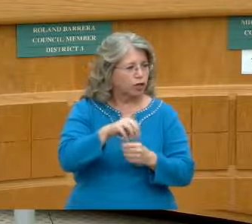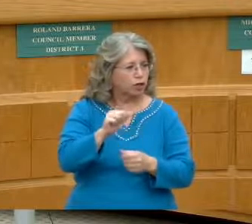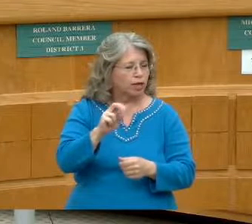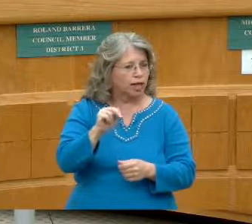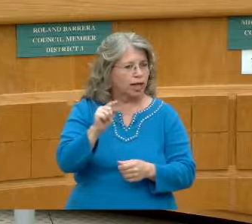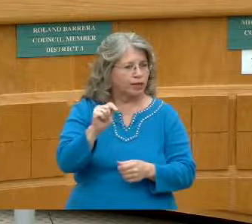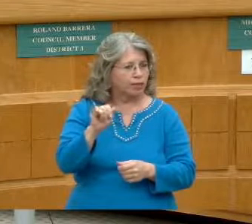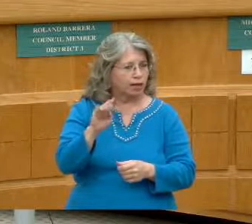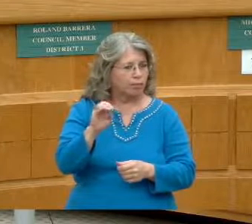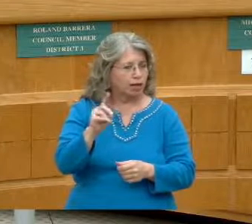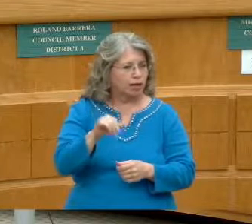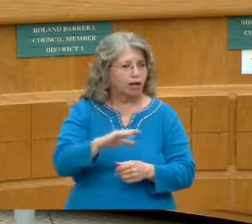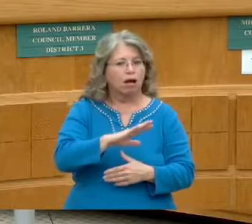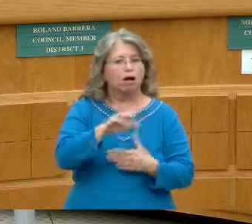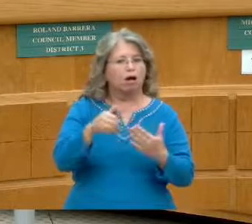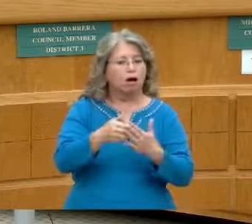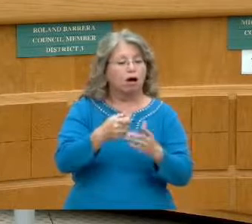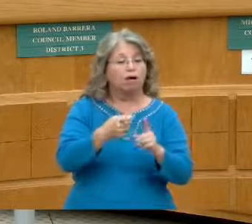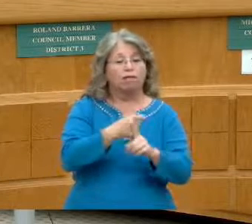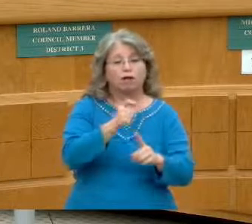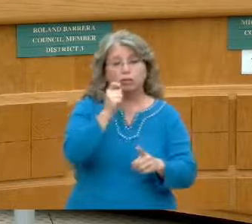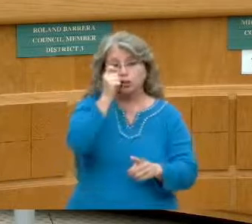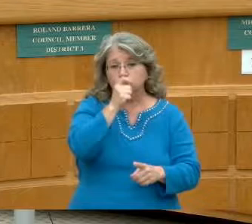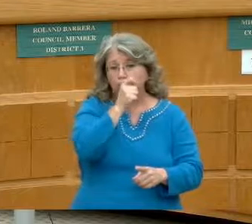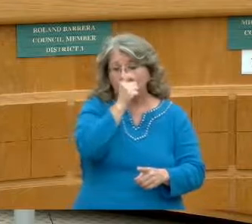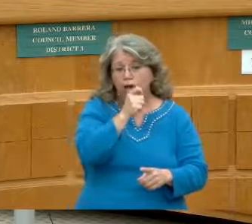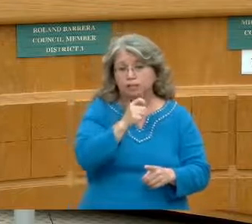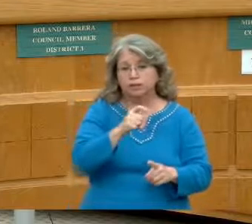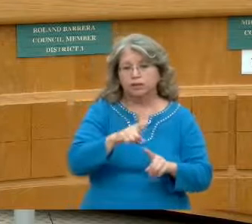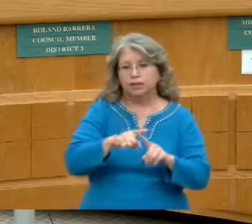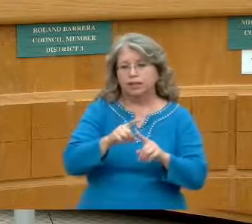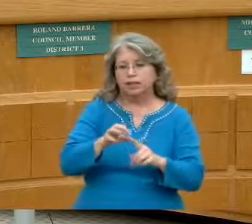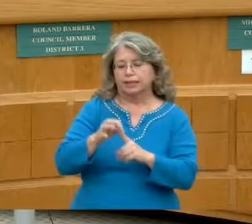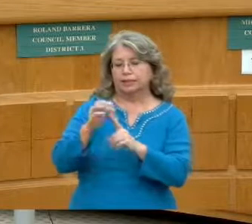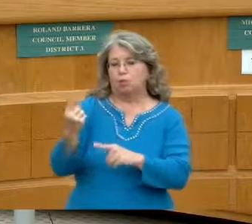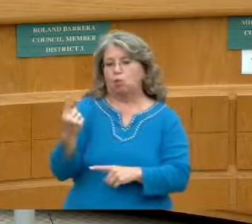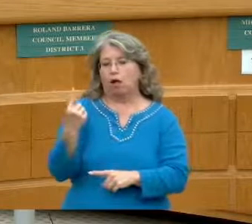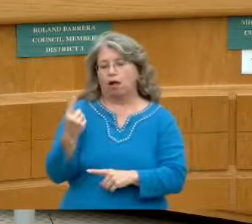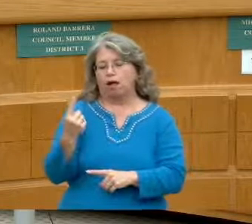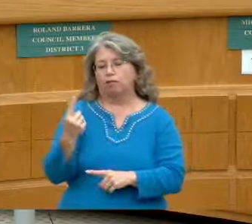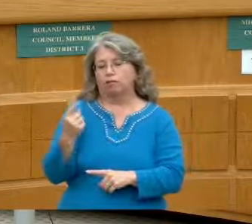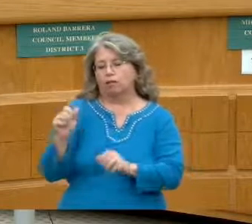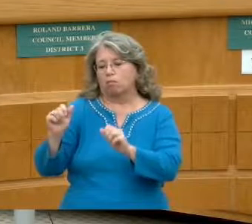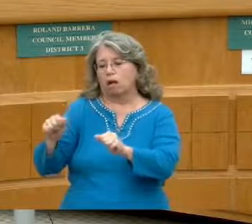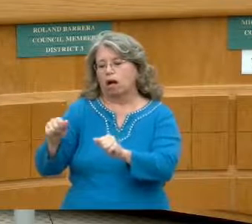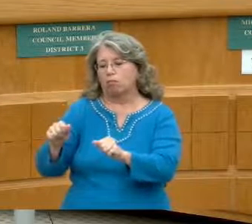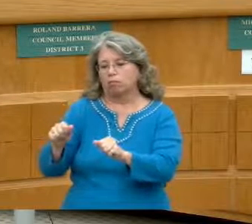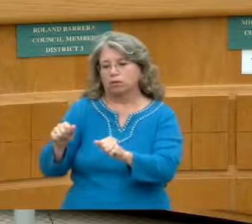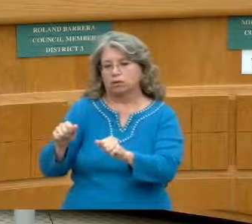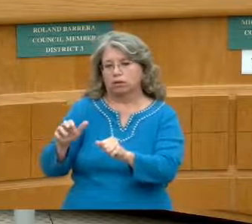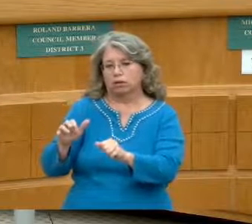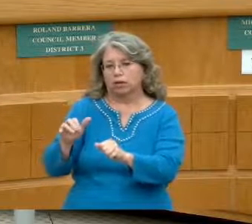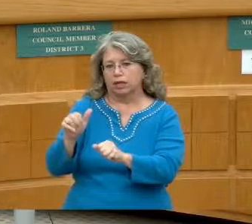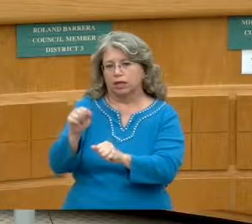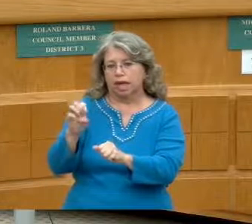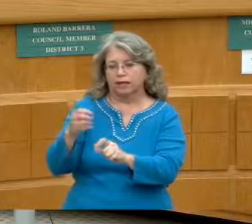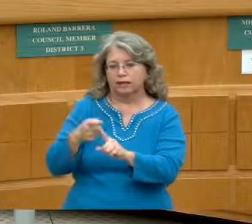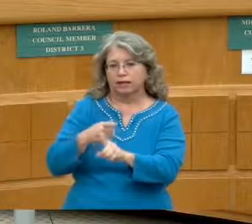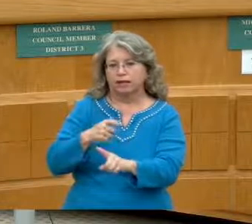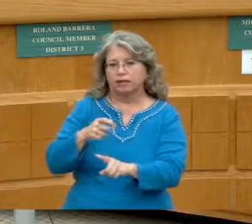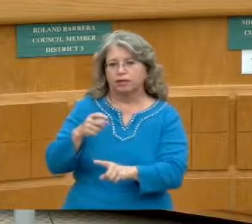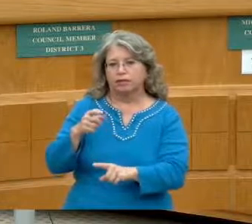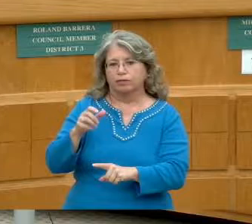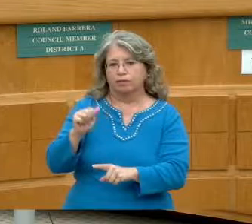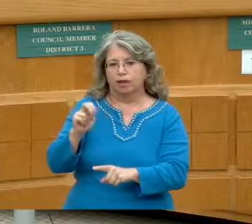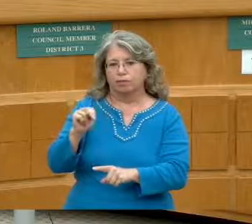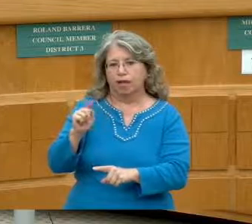all from swabs except for one. One is a probable case, and that's from an antibody test that was put in that case